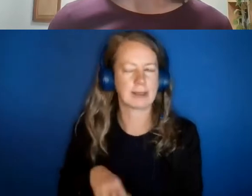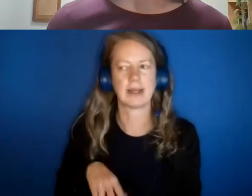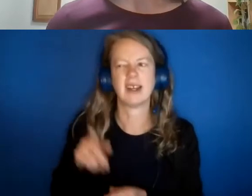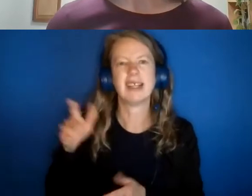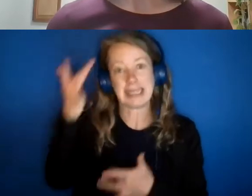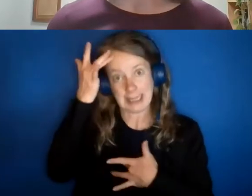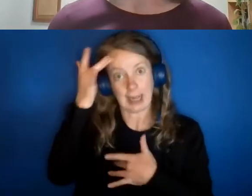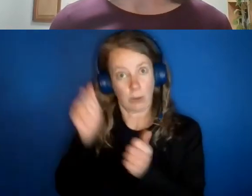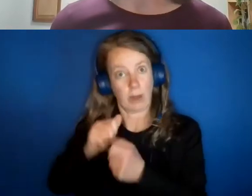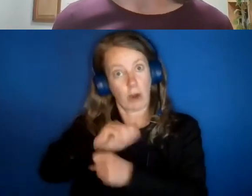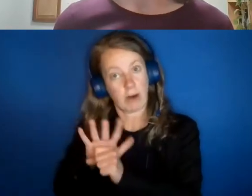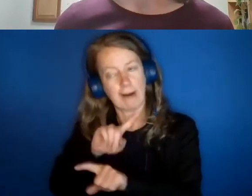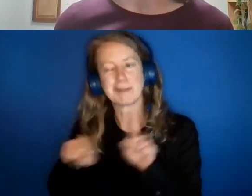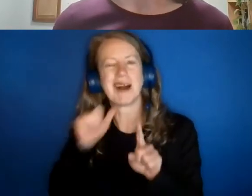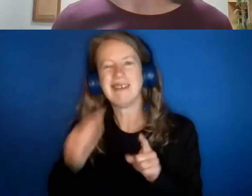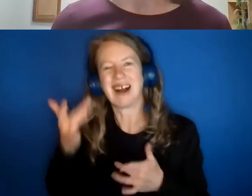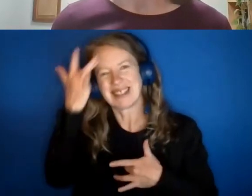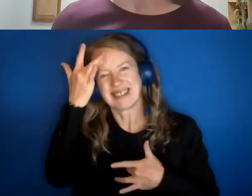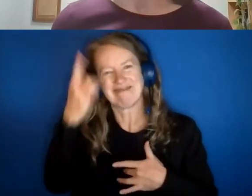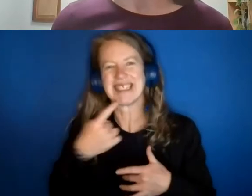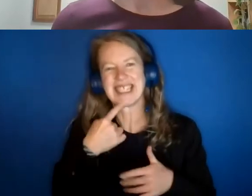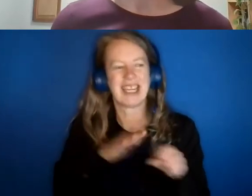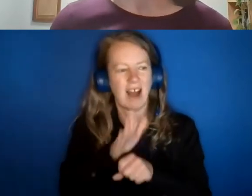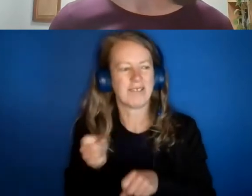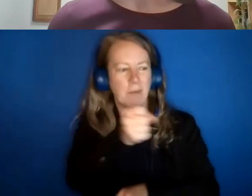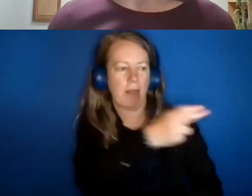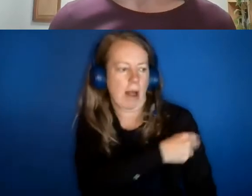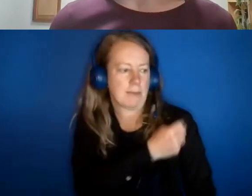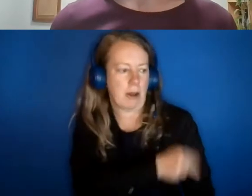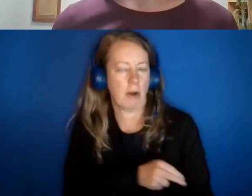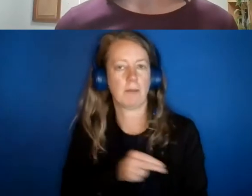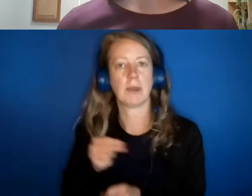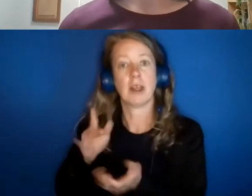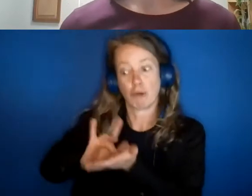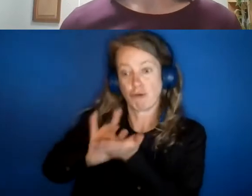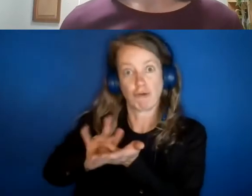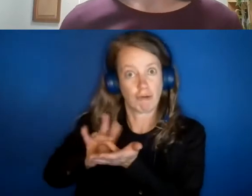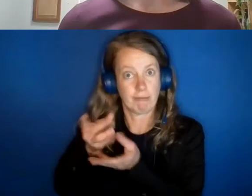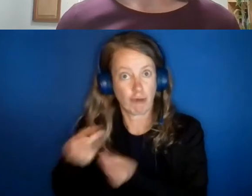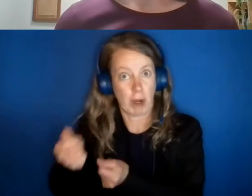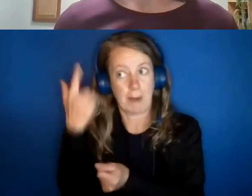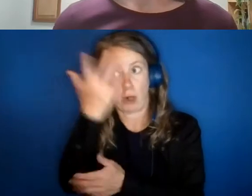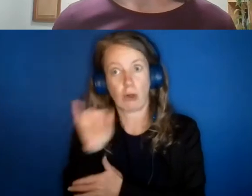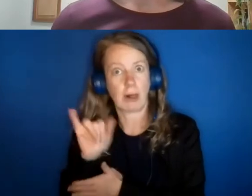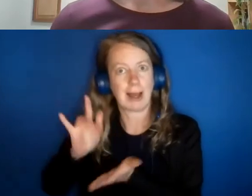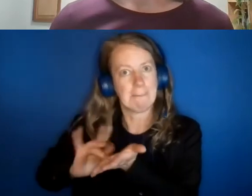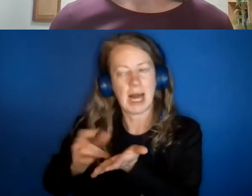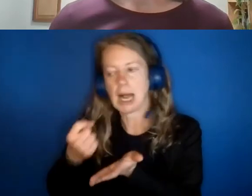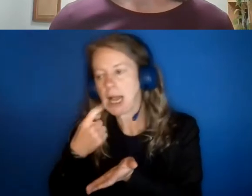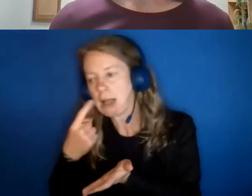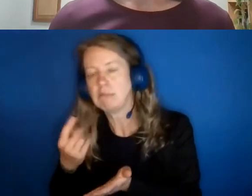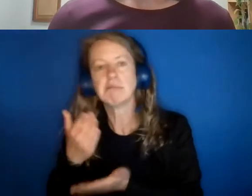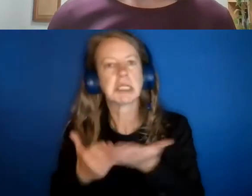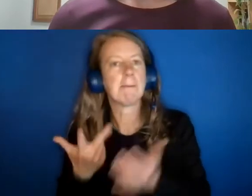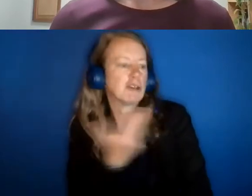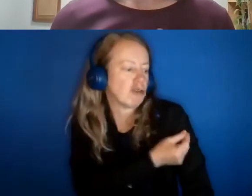hospital. Some of these medicines are pills taken by mouth, some are given as shots, and others are given through